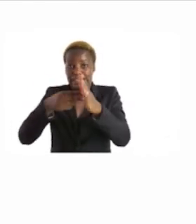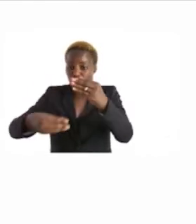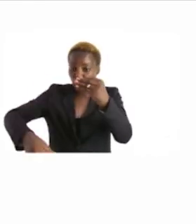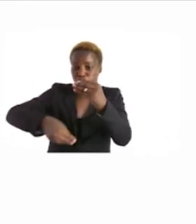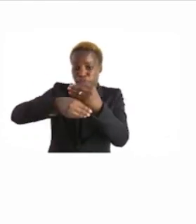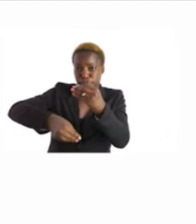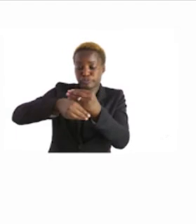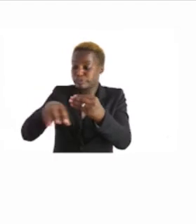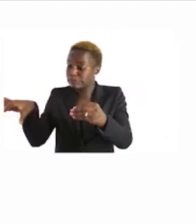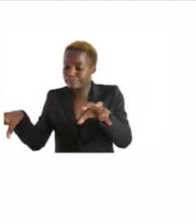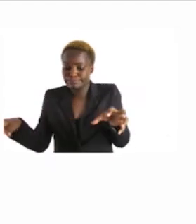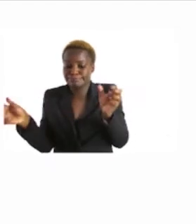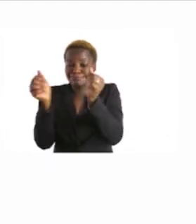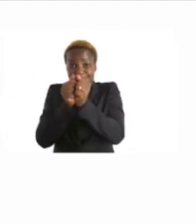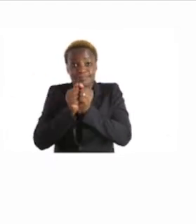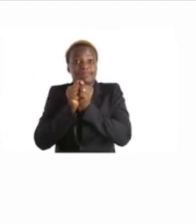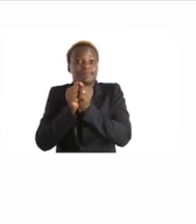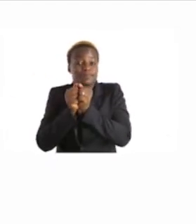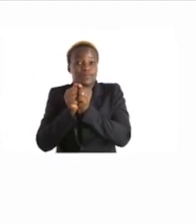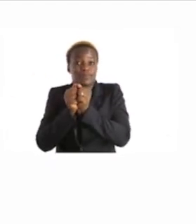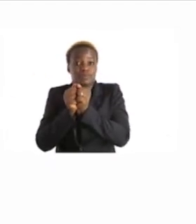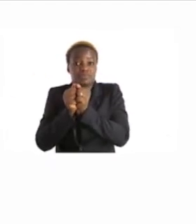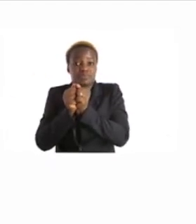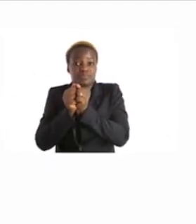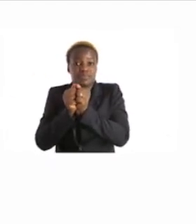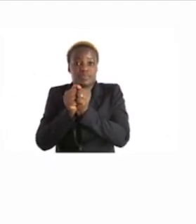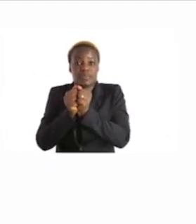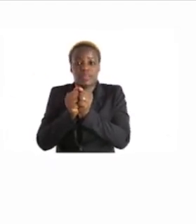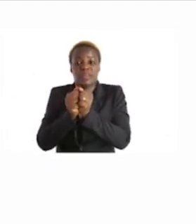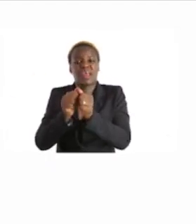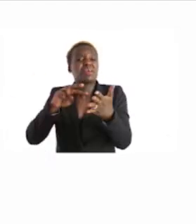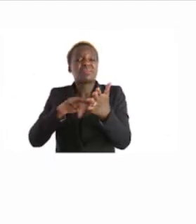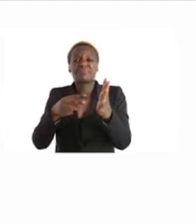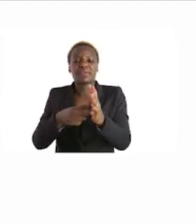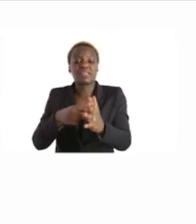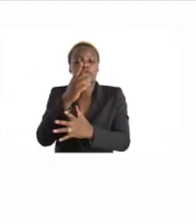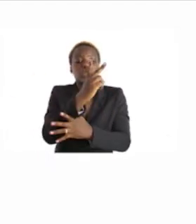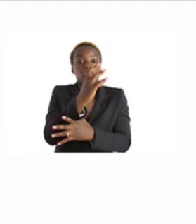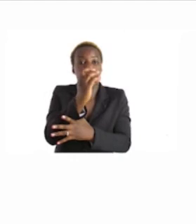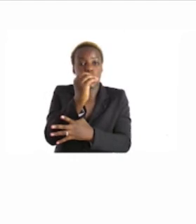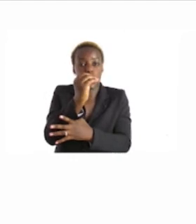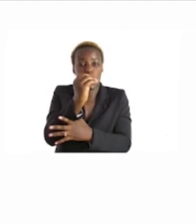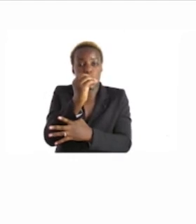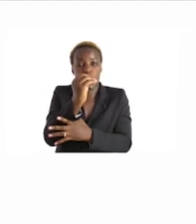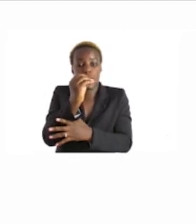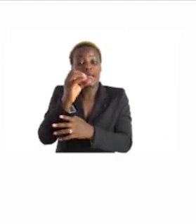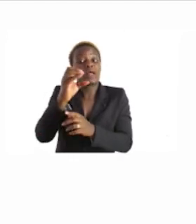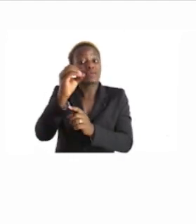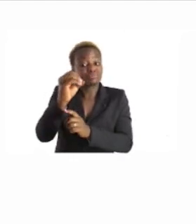do? In short way, we just simply kill the zeros and write the leftover